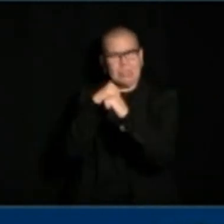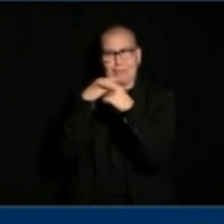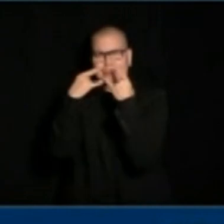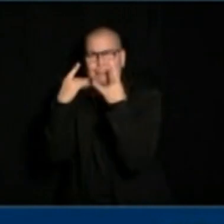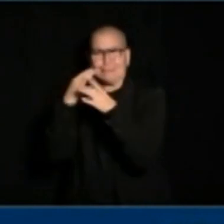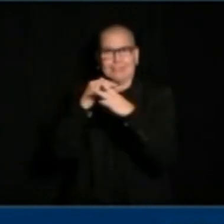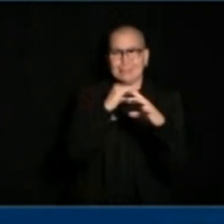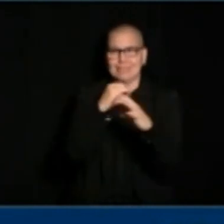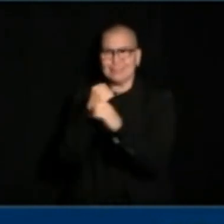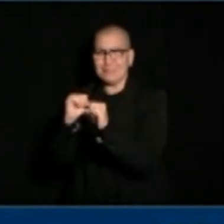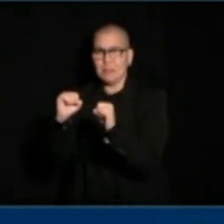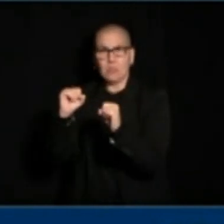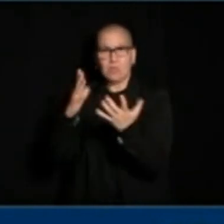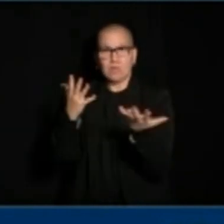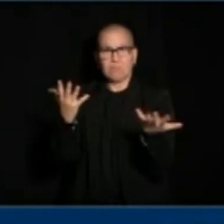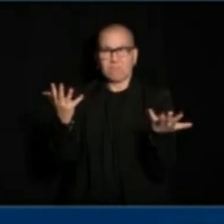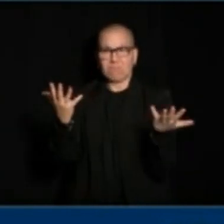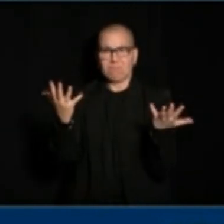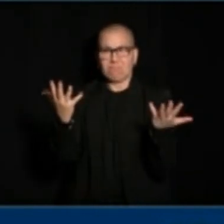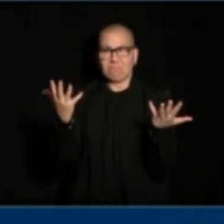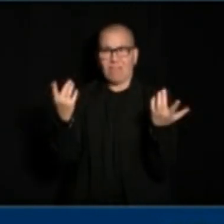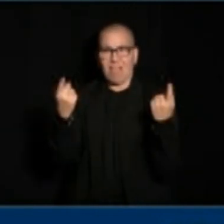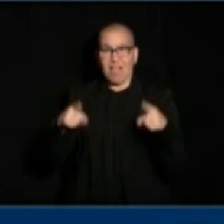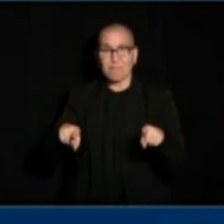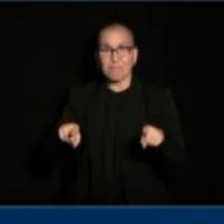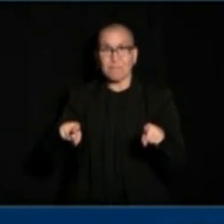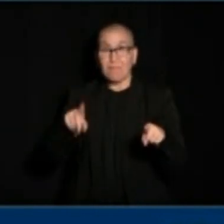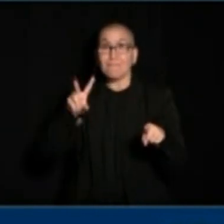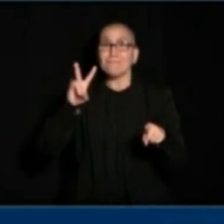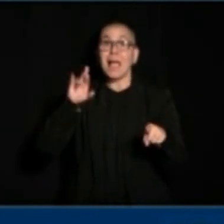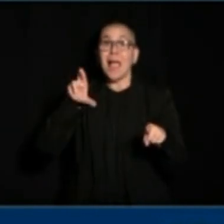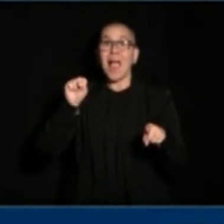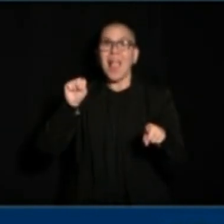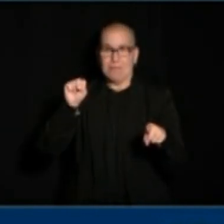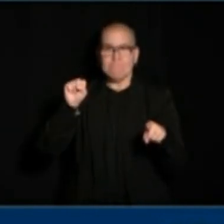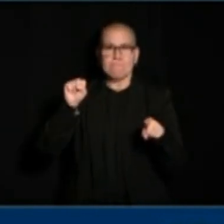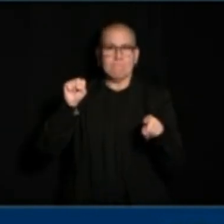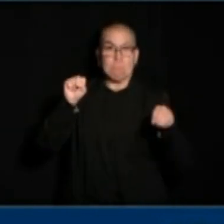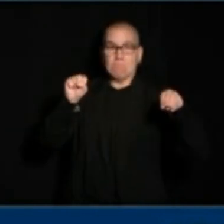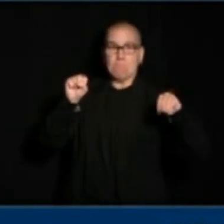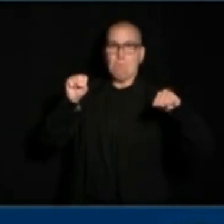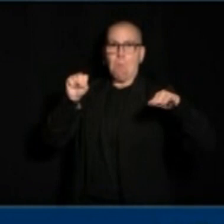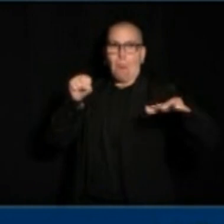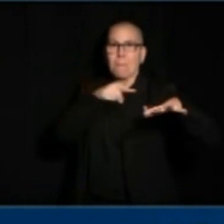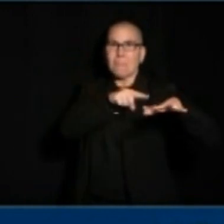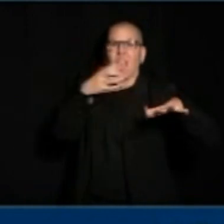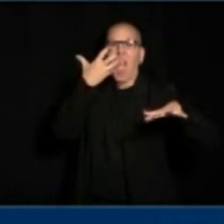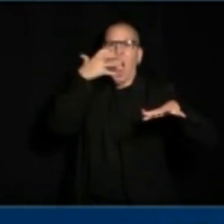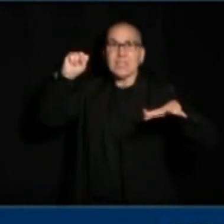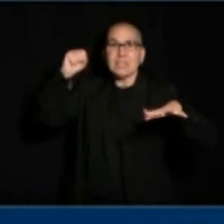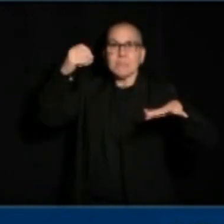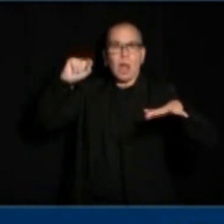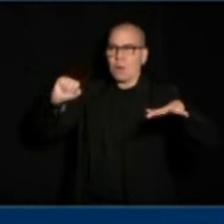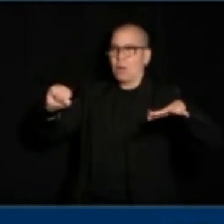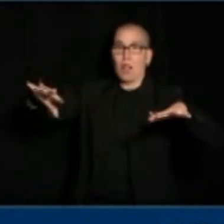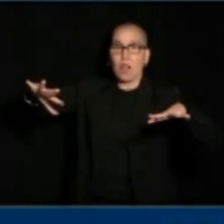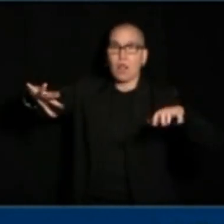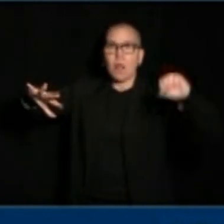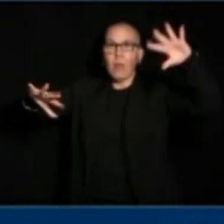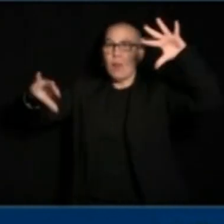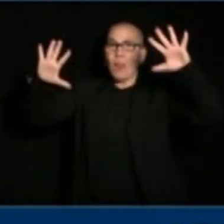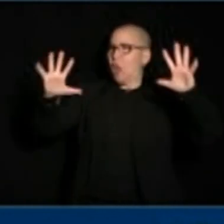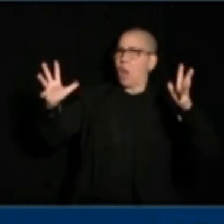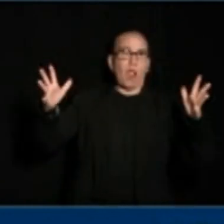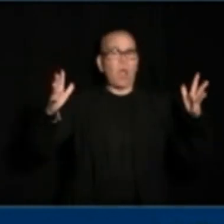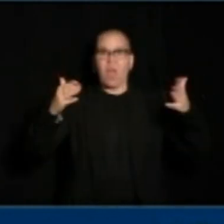the infections came back and as the hot spots moved to the upper Midwest, we were no longer able to keep that out. And